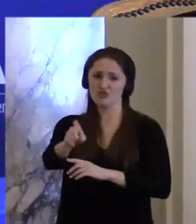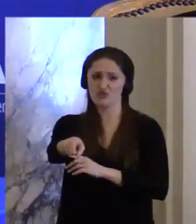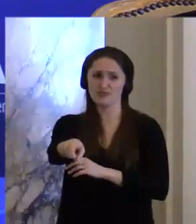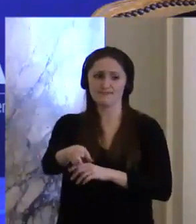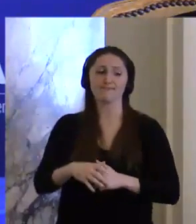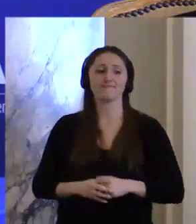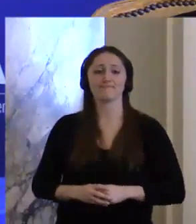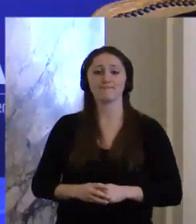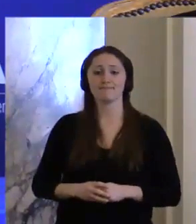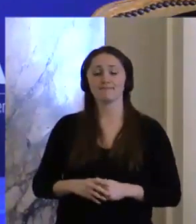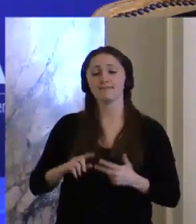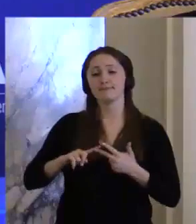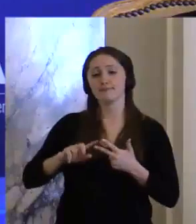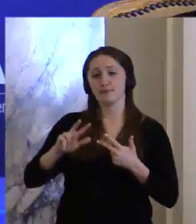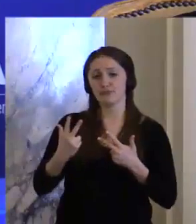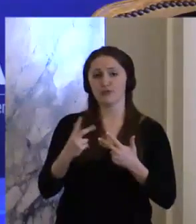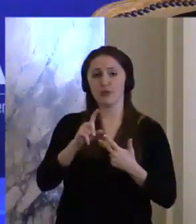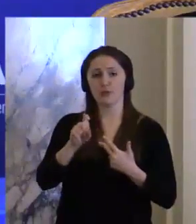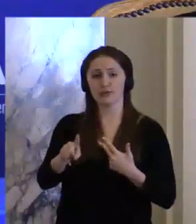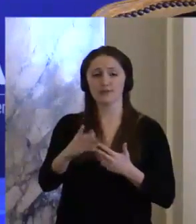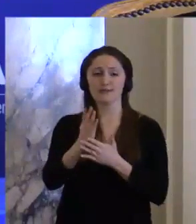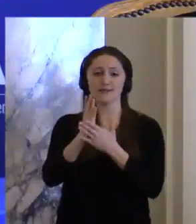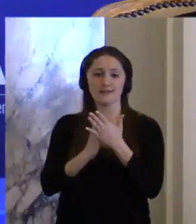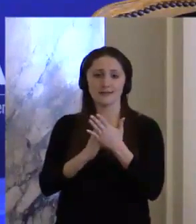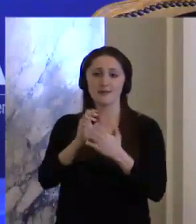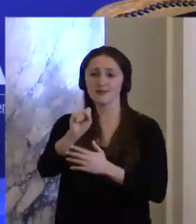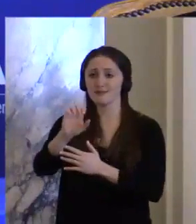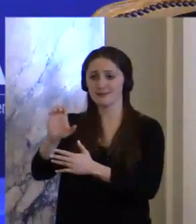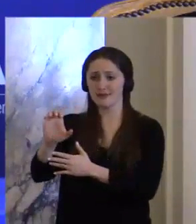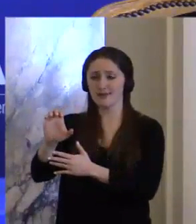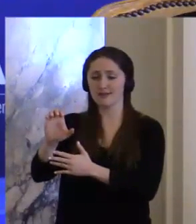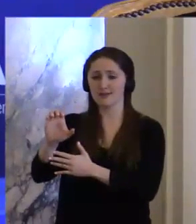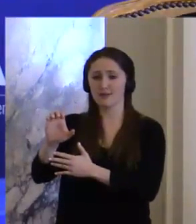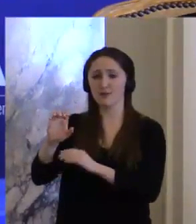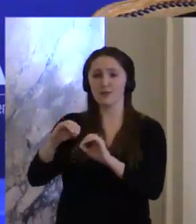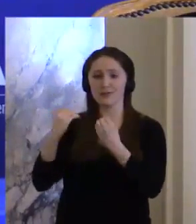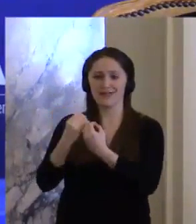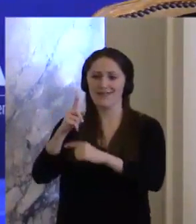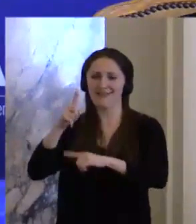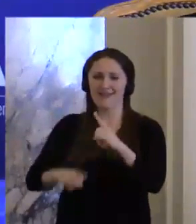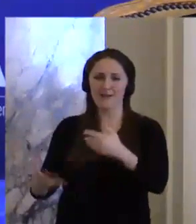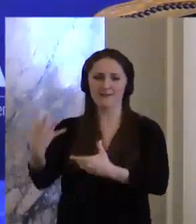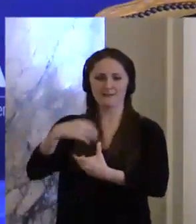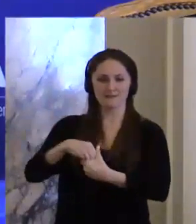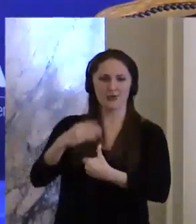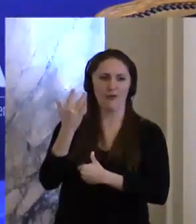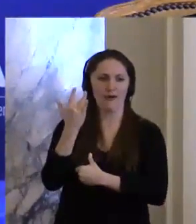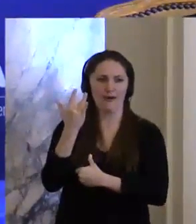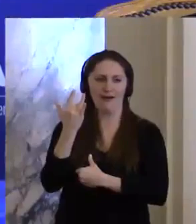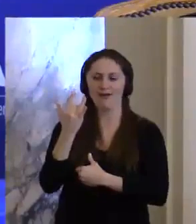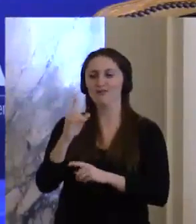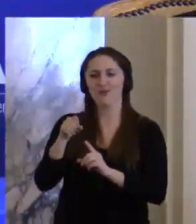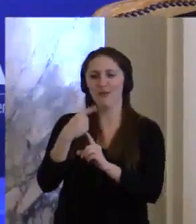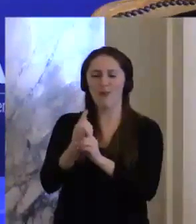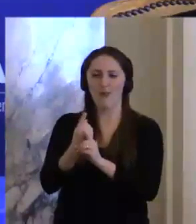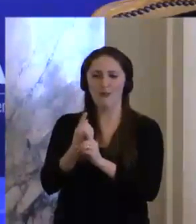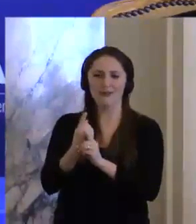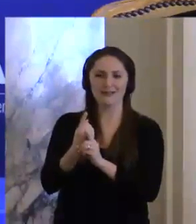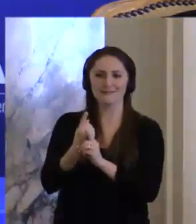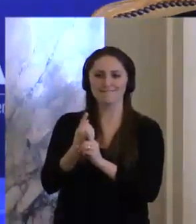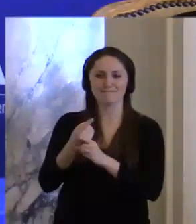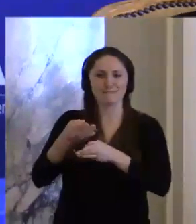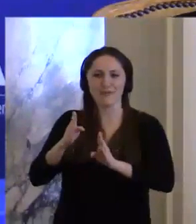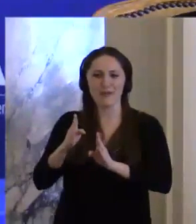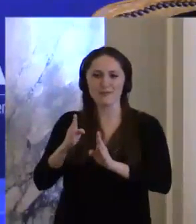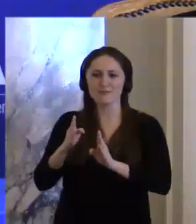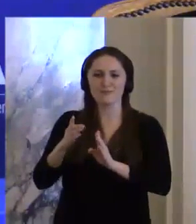The third question, some civil society organizations cannot participate because they're unable to register. How can